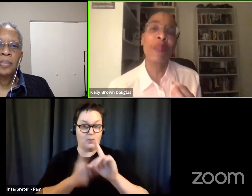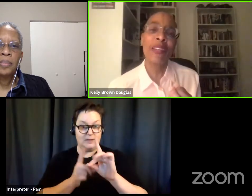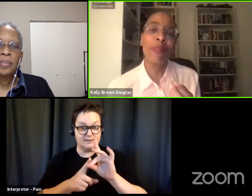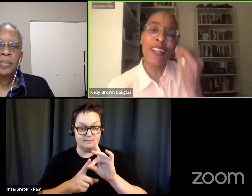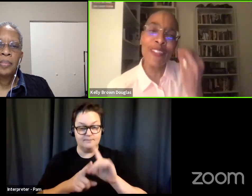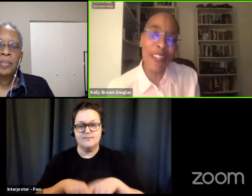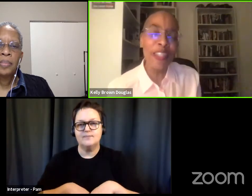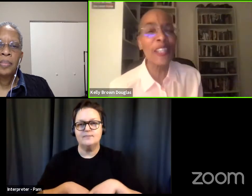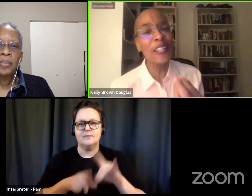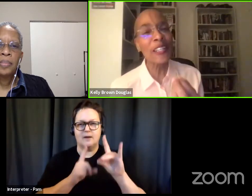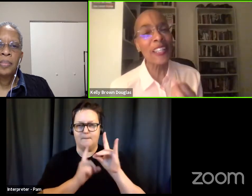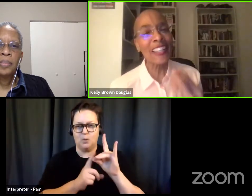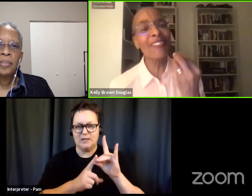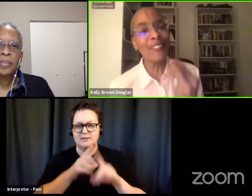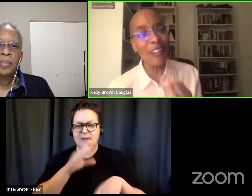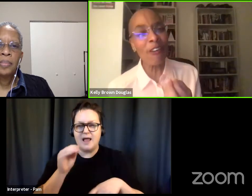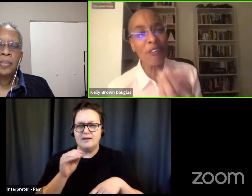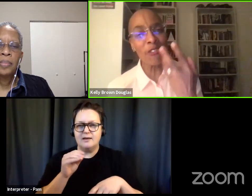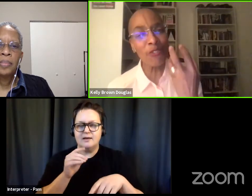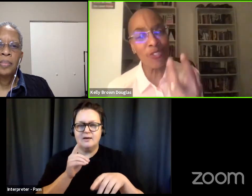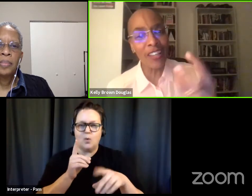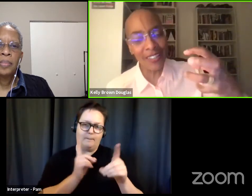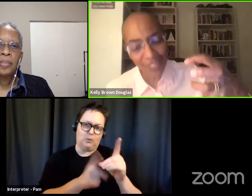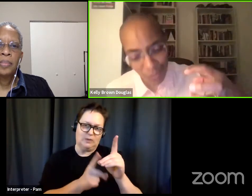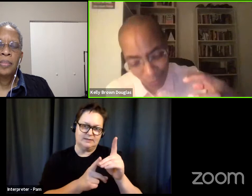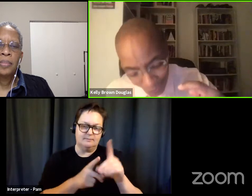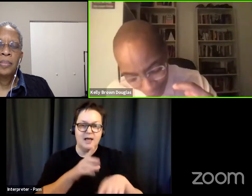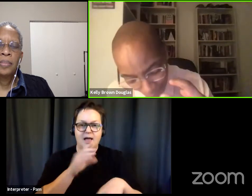struck me, because I think it's so, and